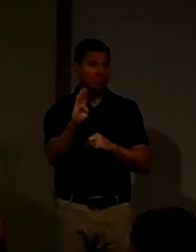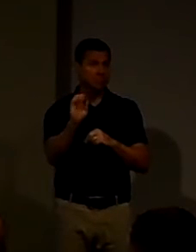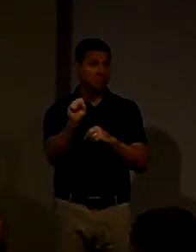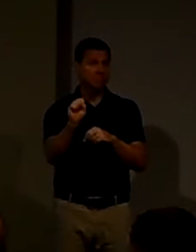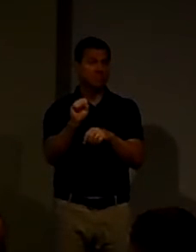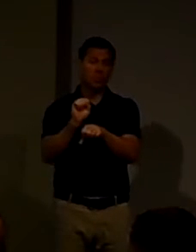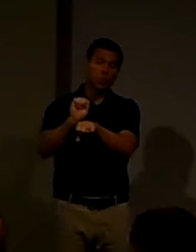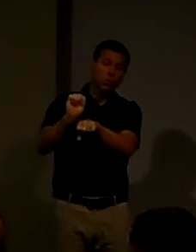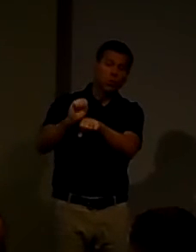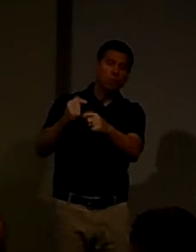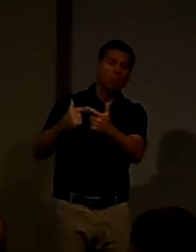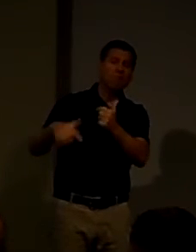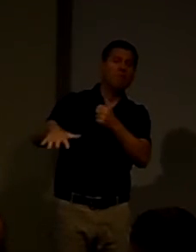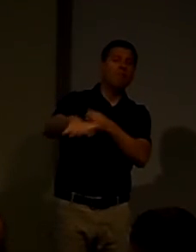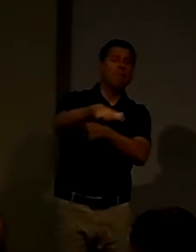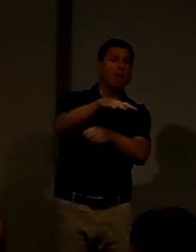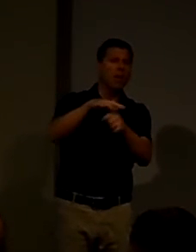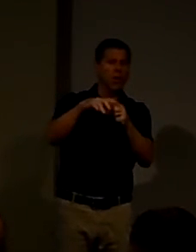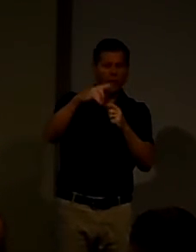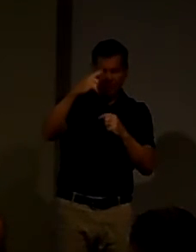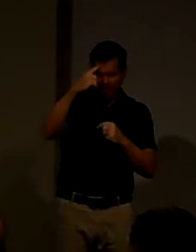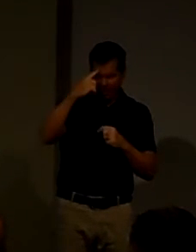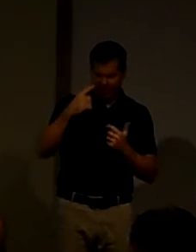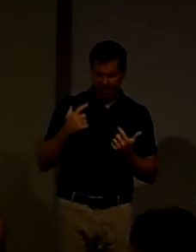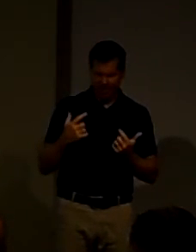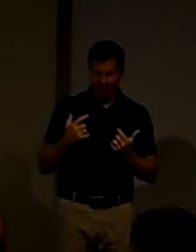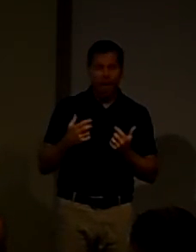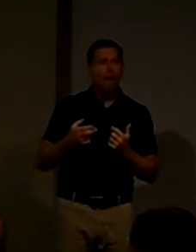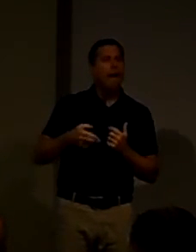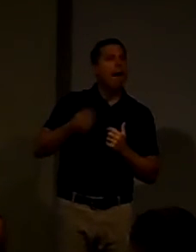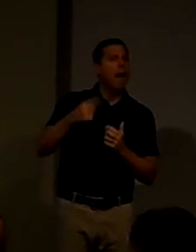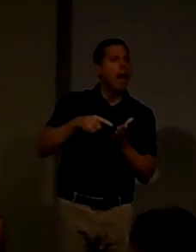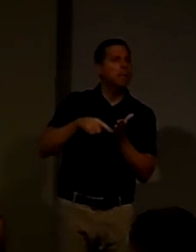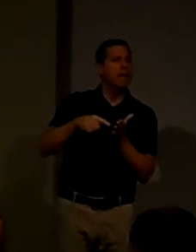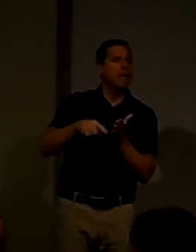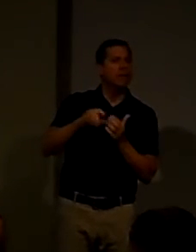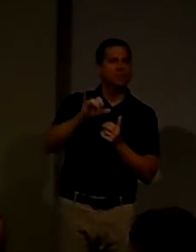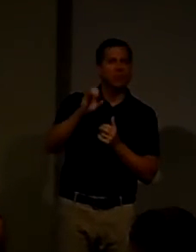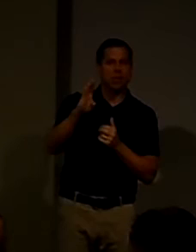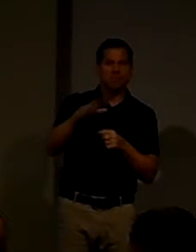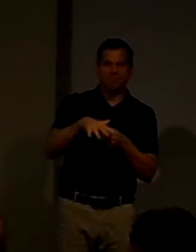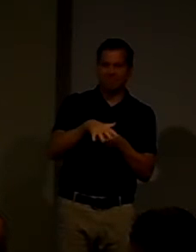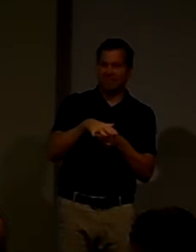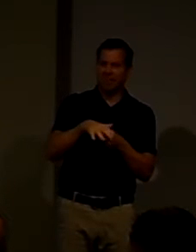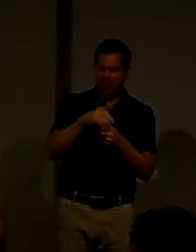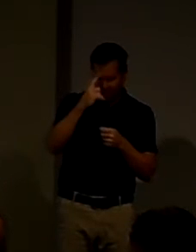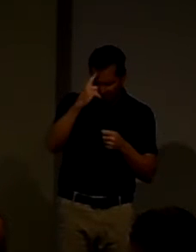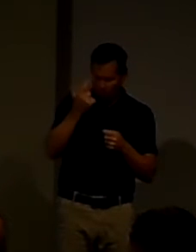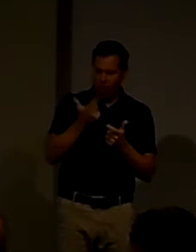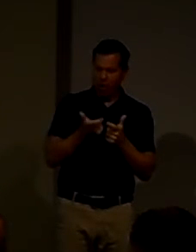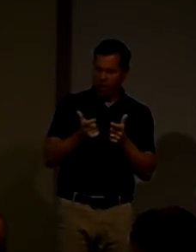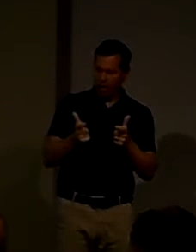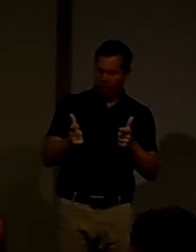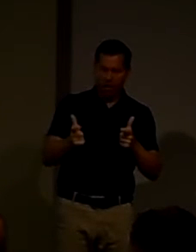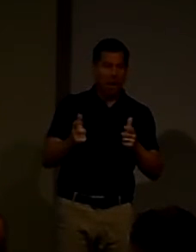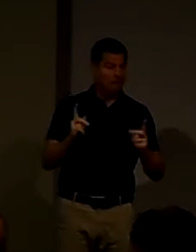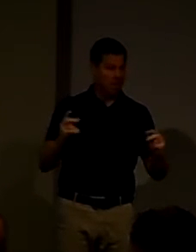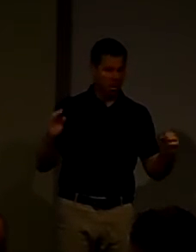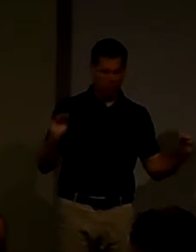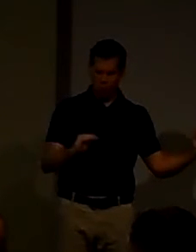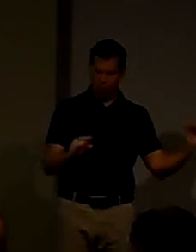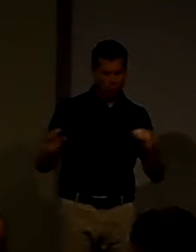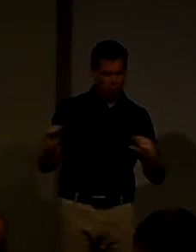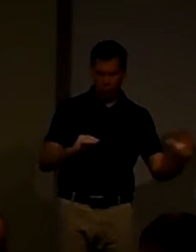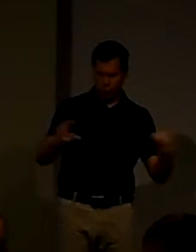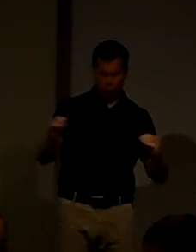more importantly about the number of good high-wage jobs available. It is inevitable as population increases, et cetera,